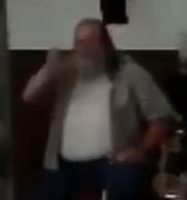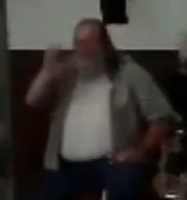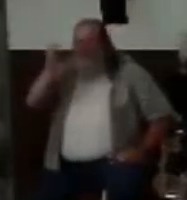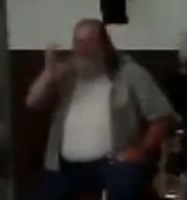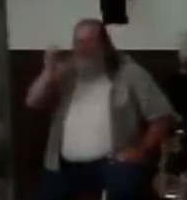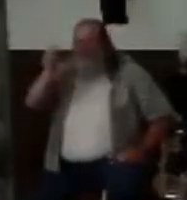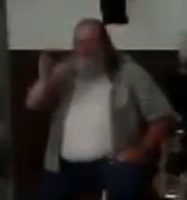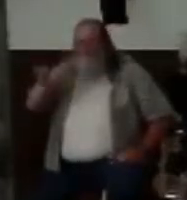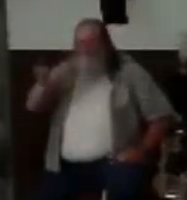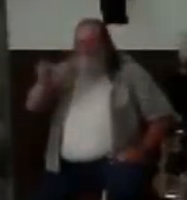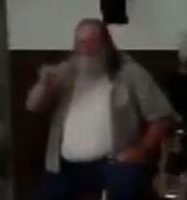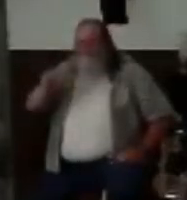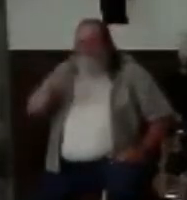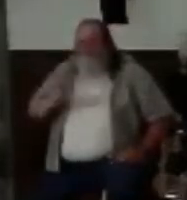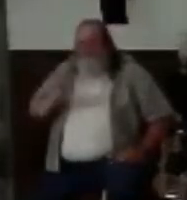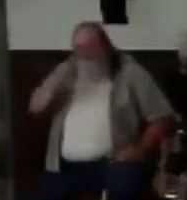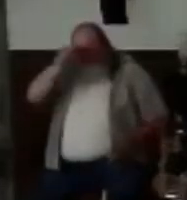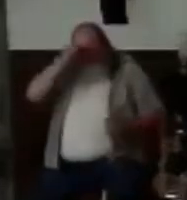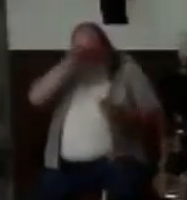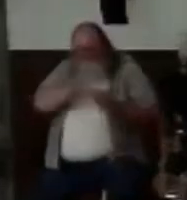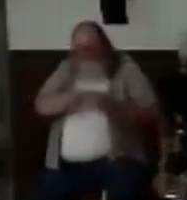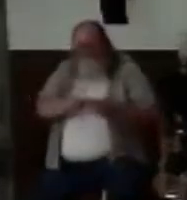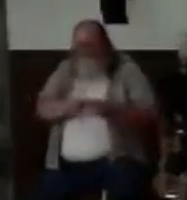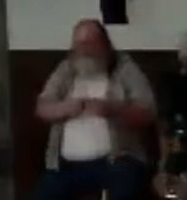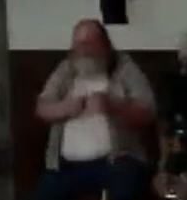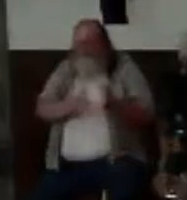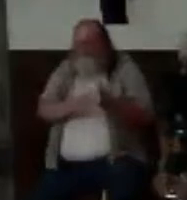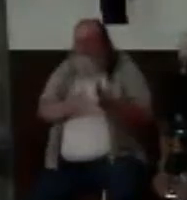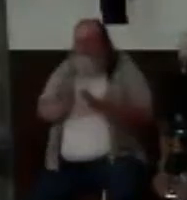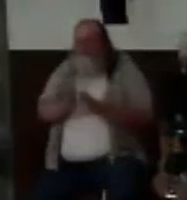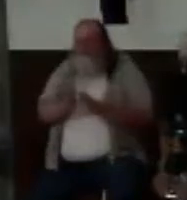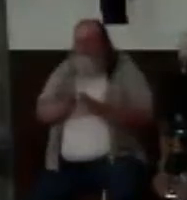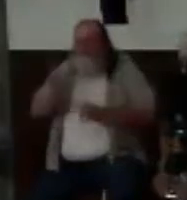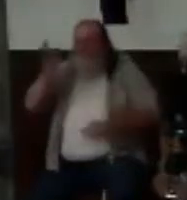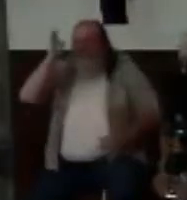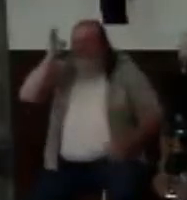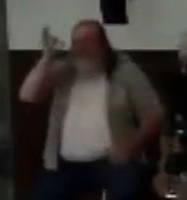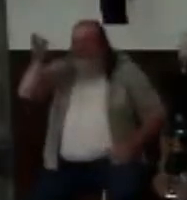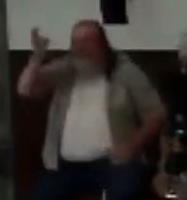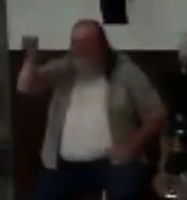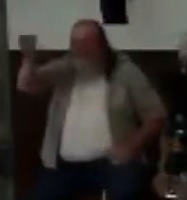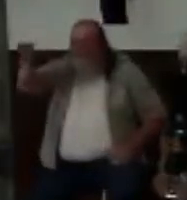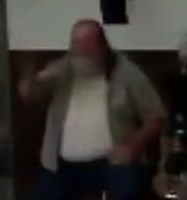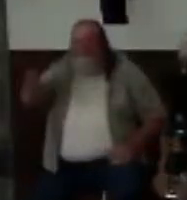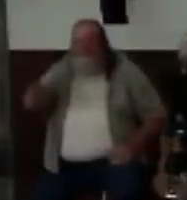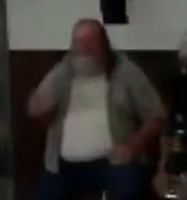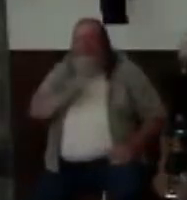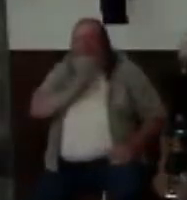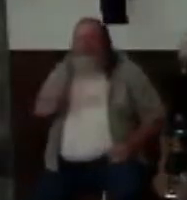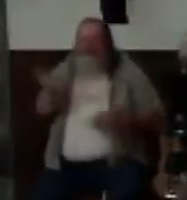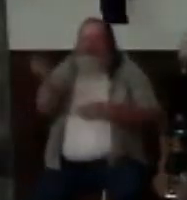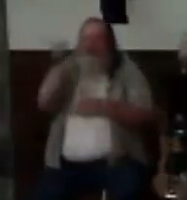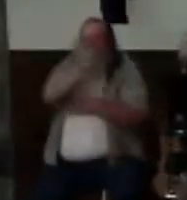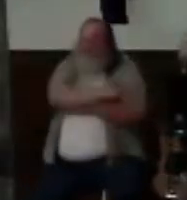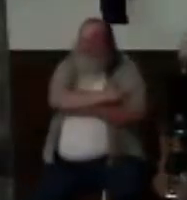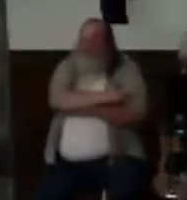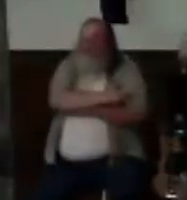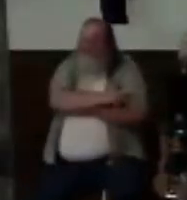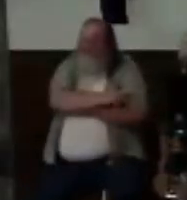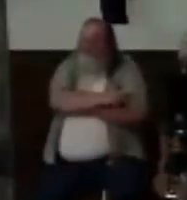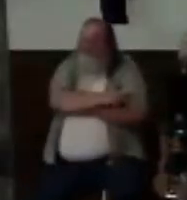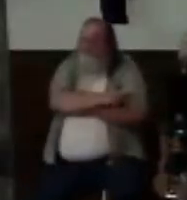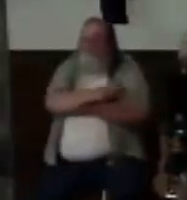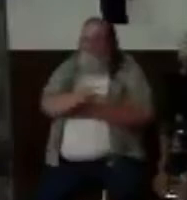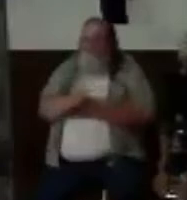prophesying. Jesus was prophesying, it's not today, but if you believe in me today, when the Holy